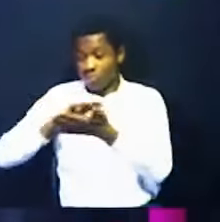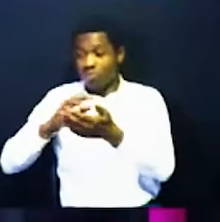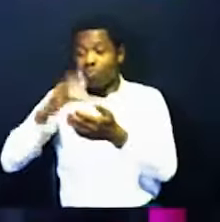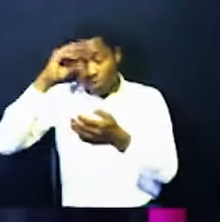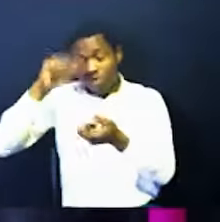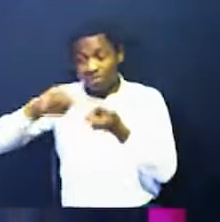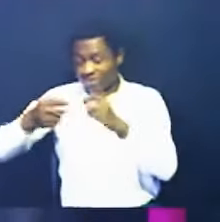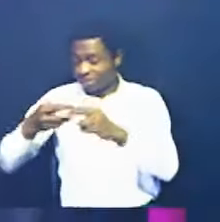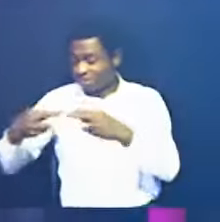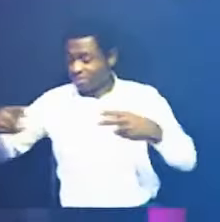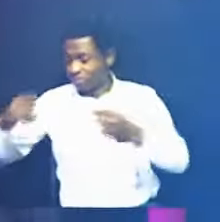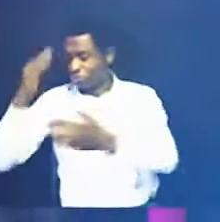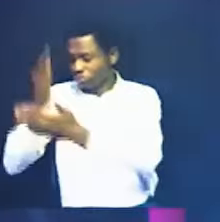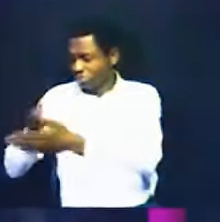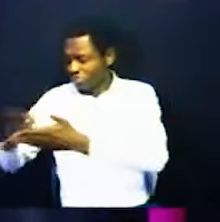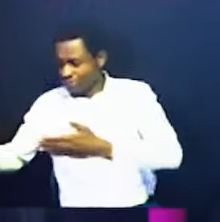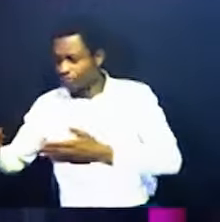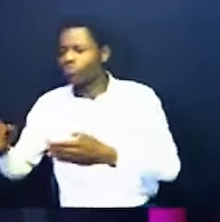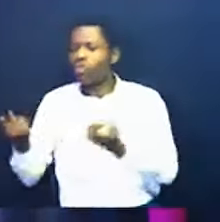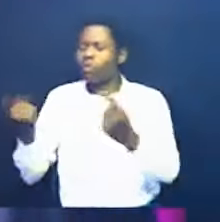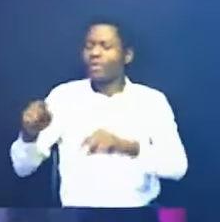money. Now,